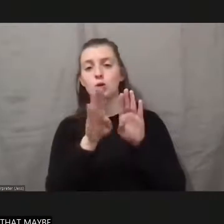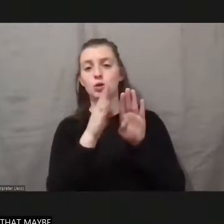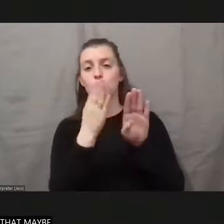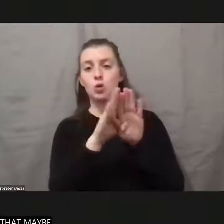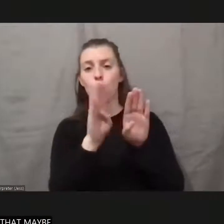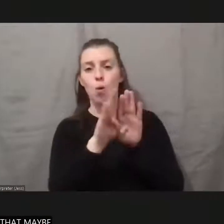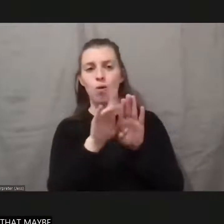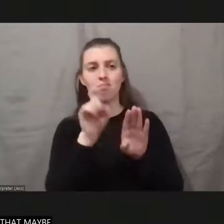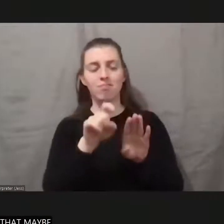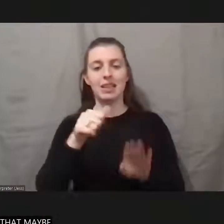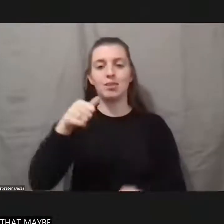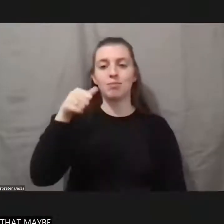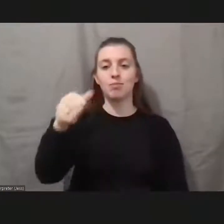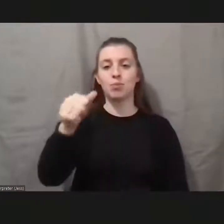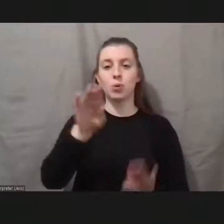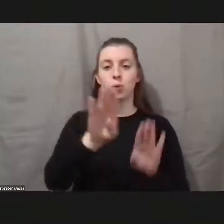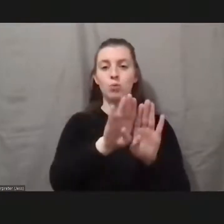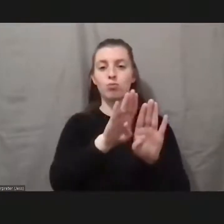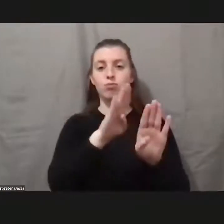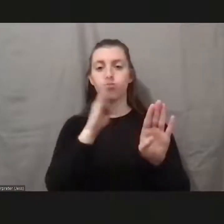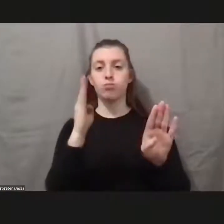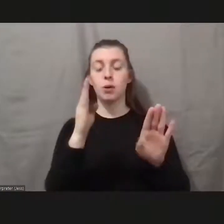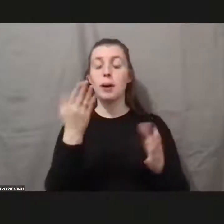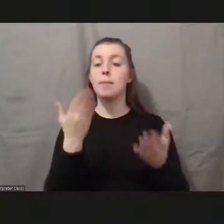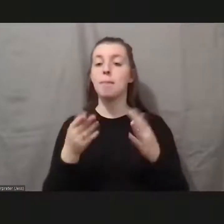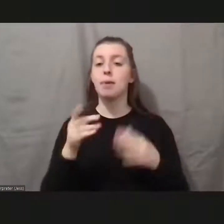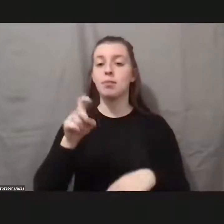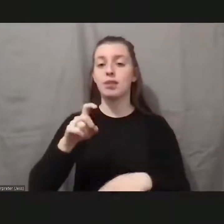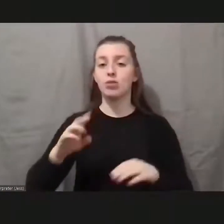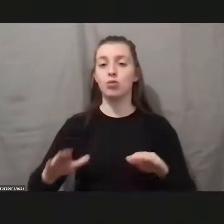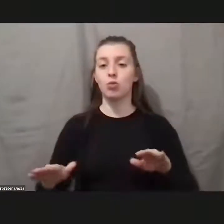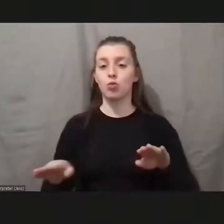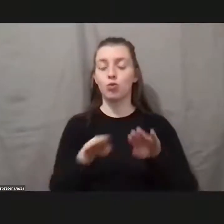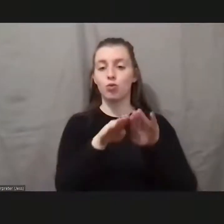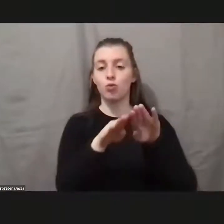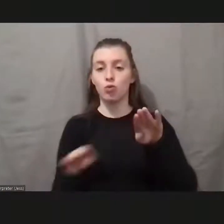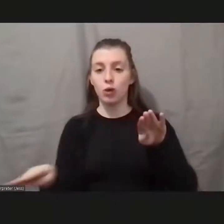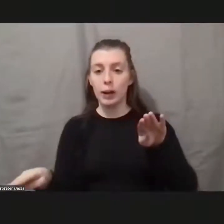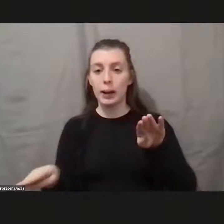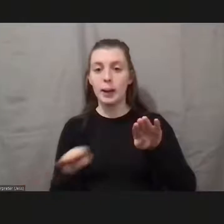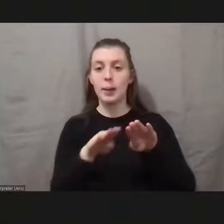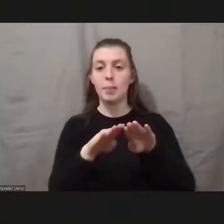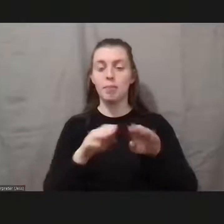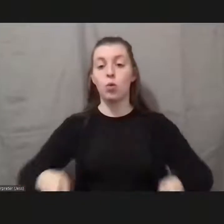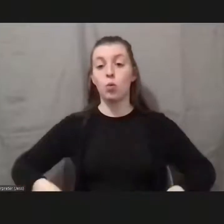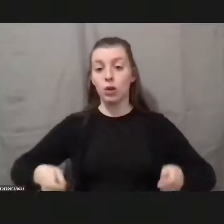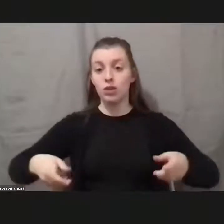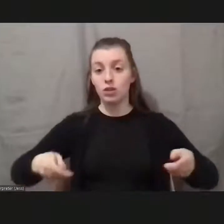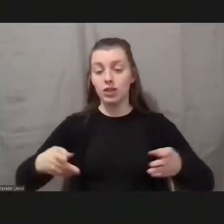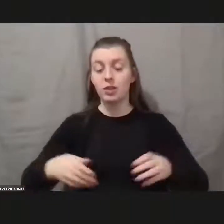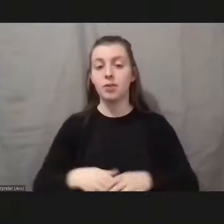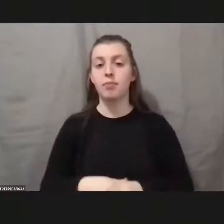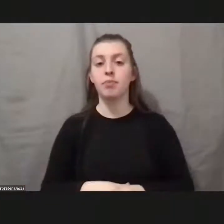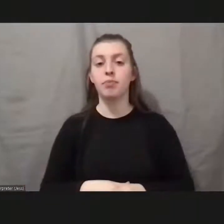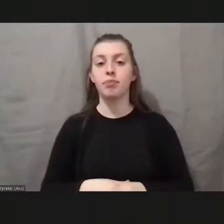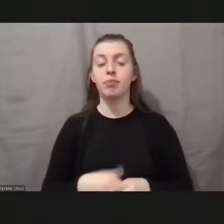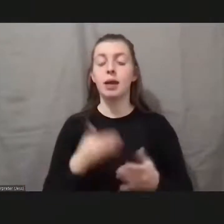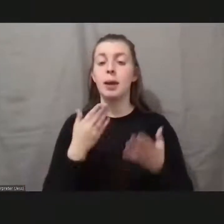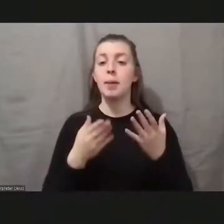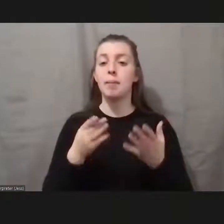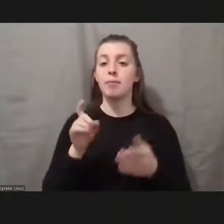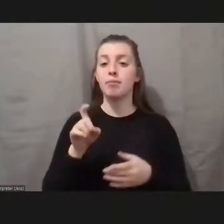a button, or you need a ramp, or possibly you're looking to to get some support in creating more